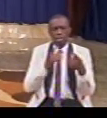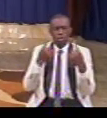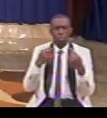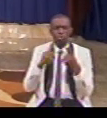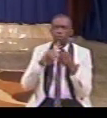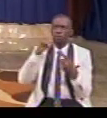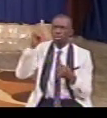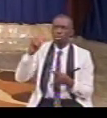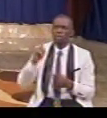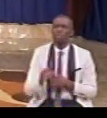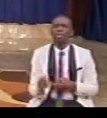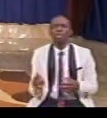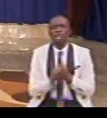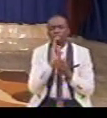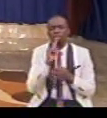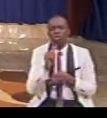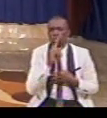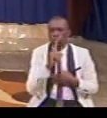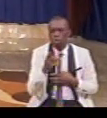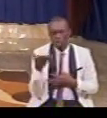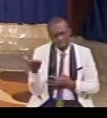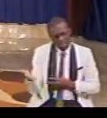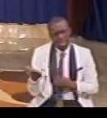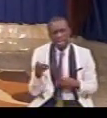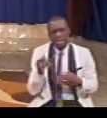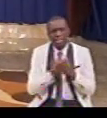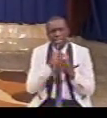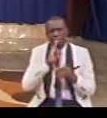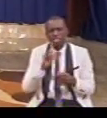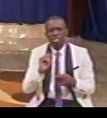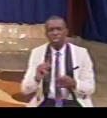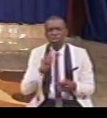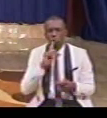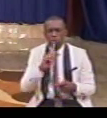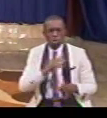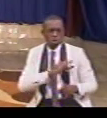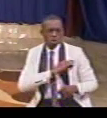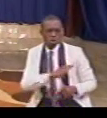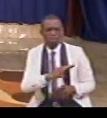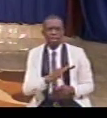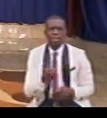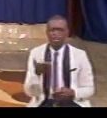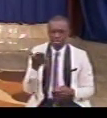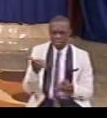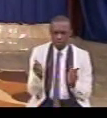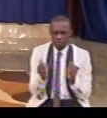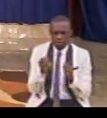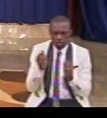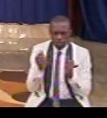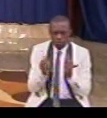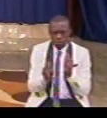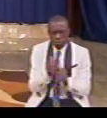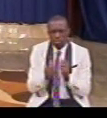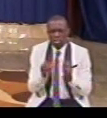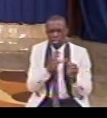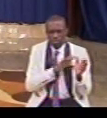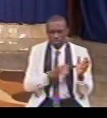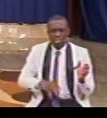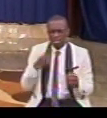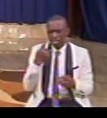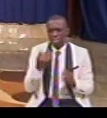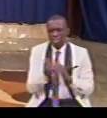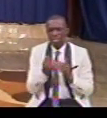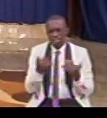you see the Assurance there you see the certainty there and you see the confidence worth which he said now I'm coming